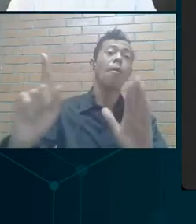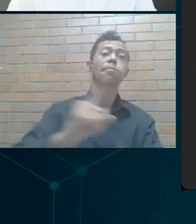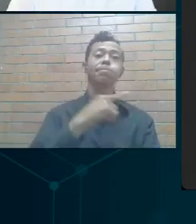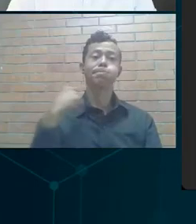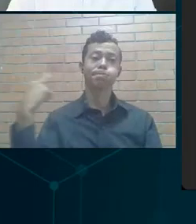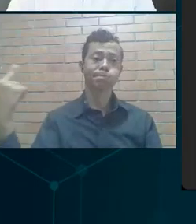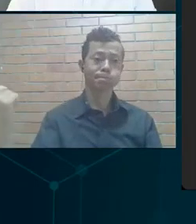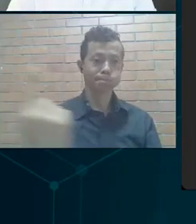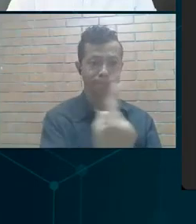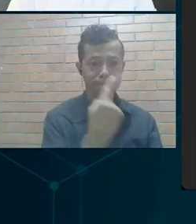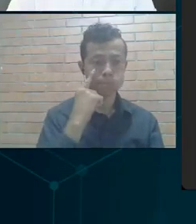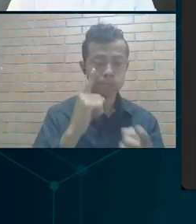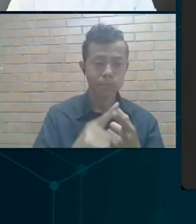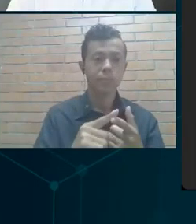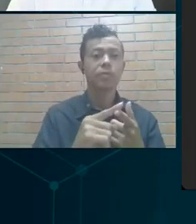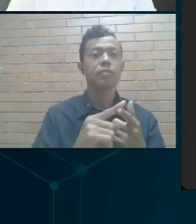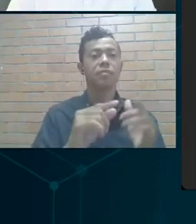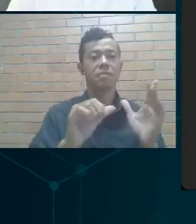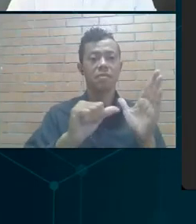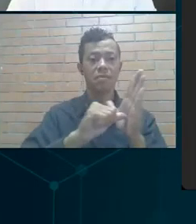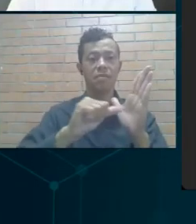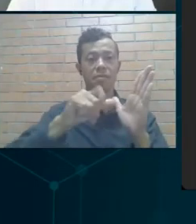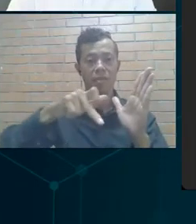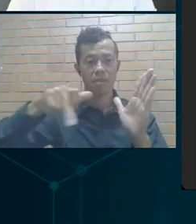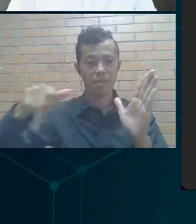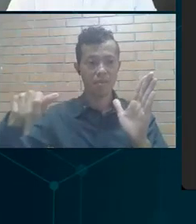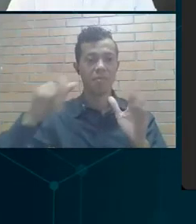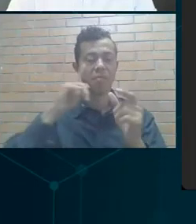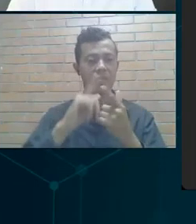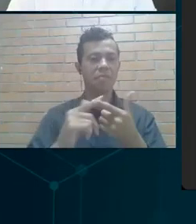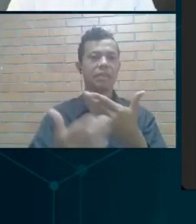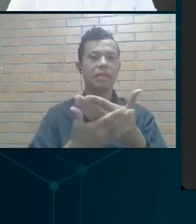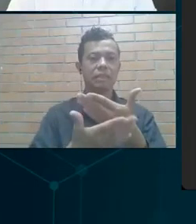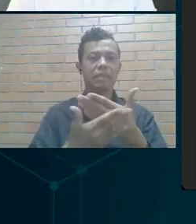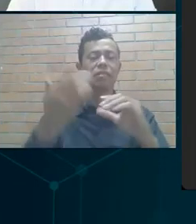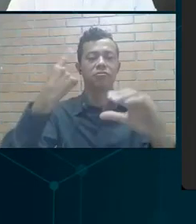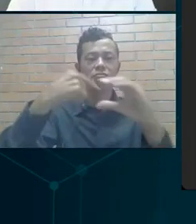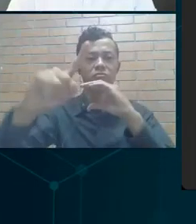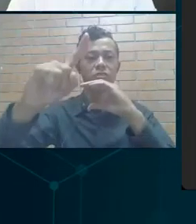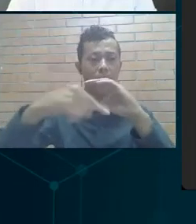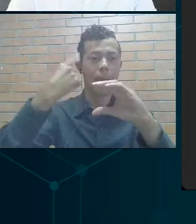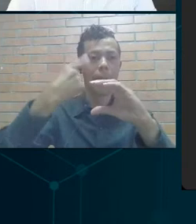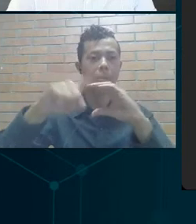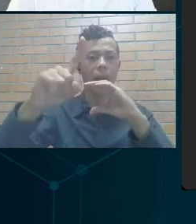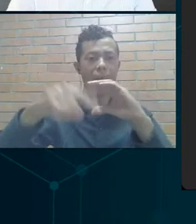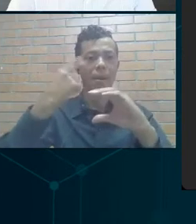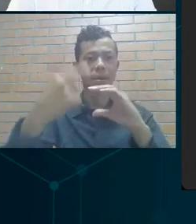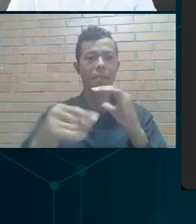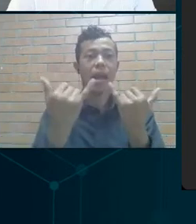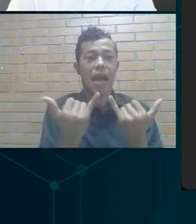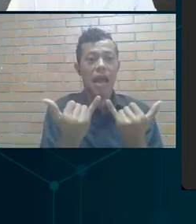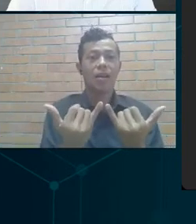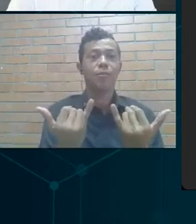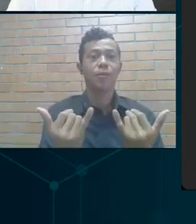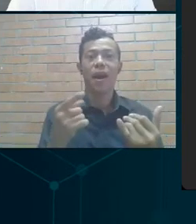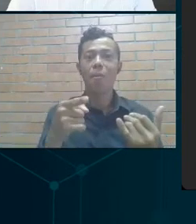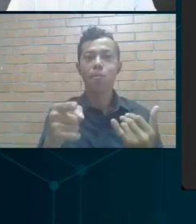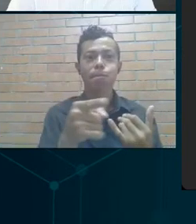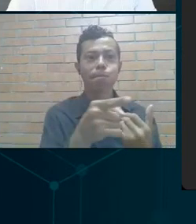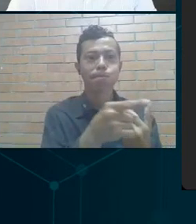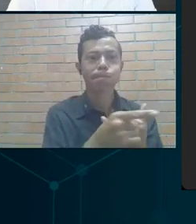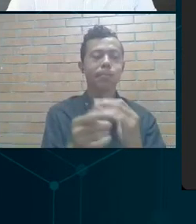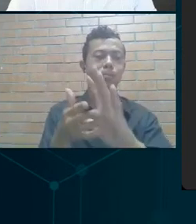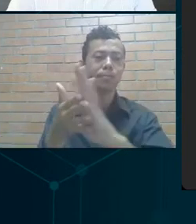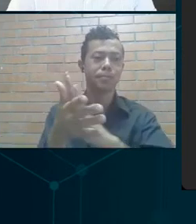via messages. And this is what we are seeing here, that we're actually streaming data at you, and it's a video stream. That's fairly